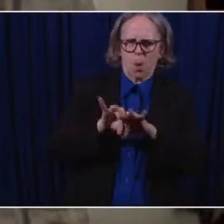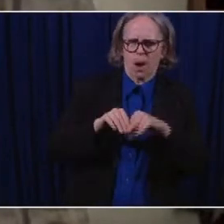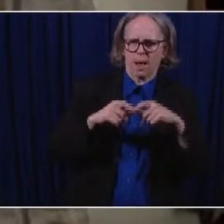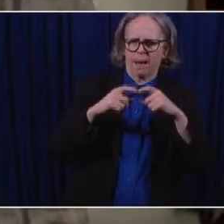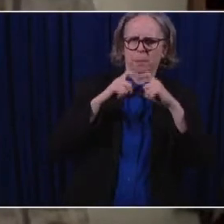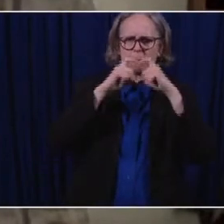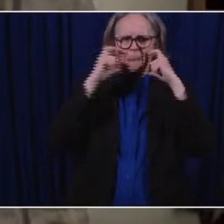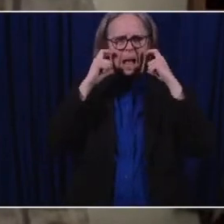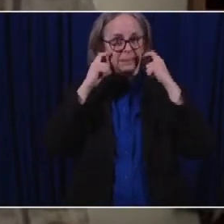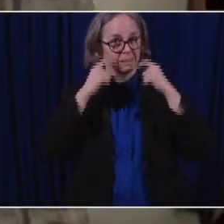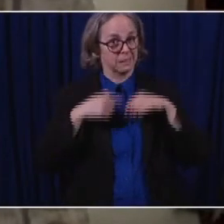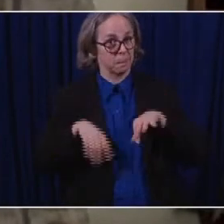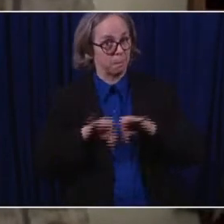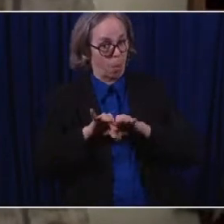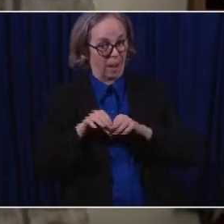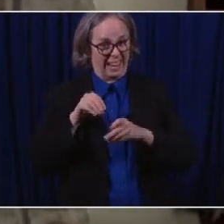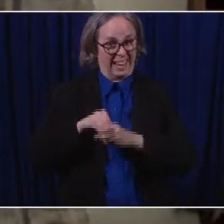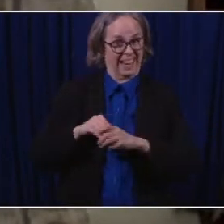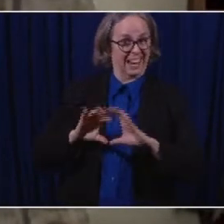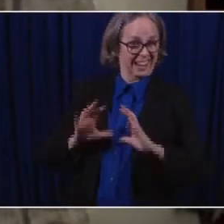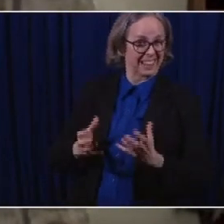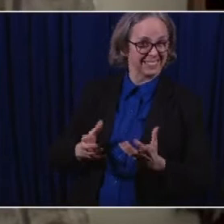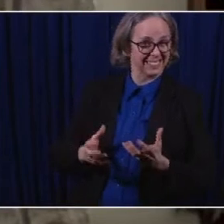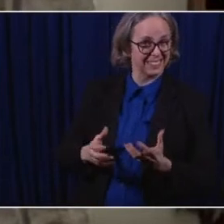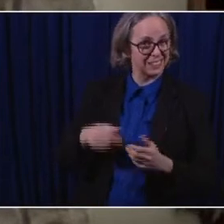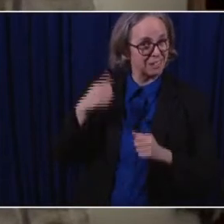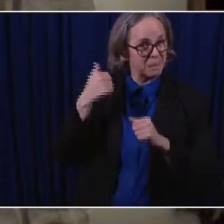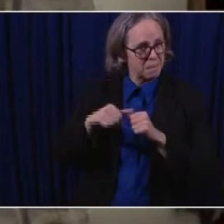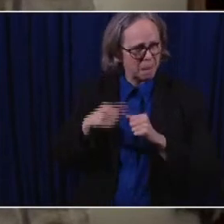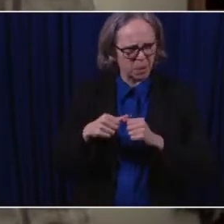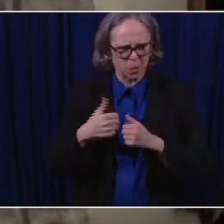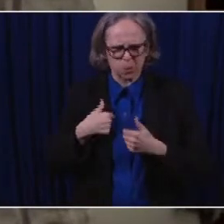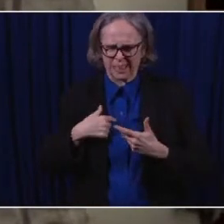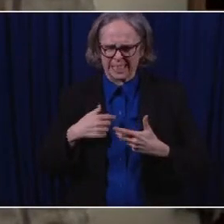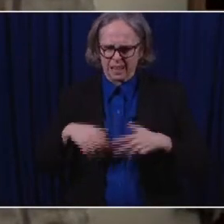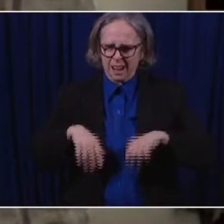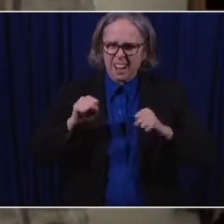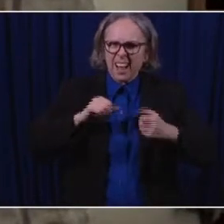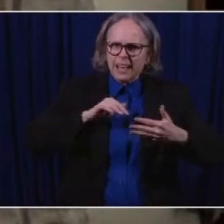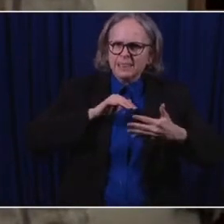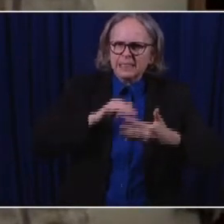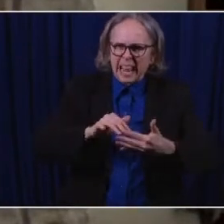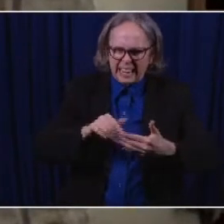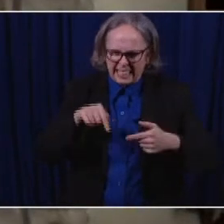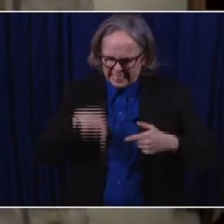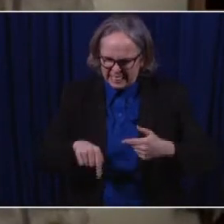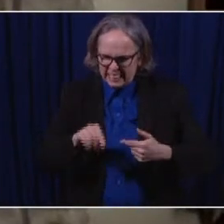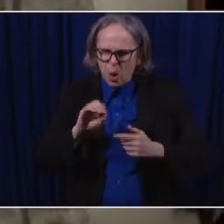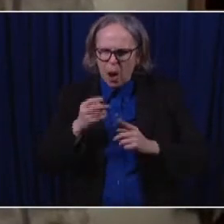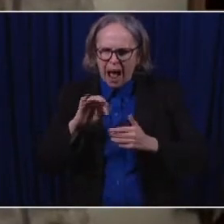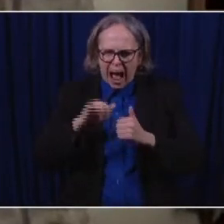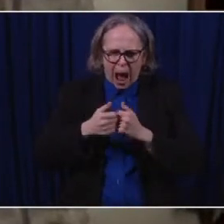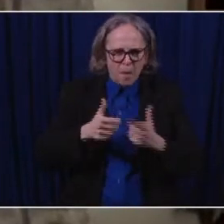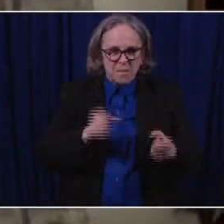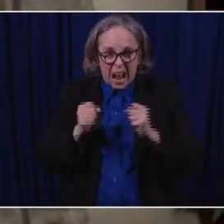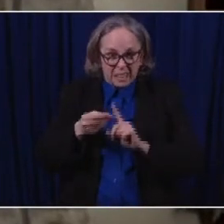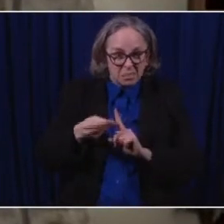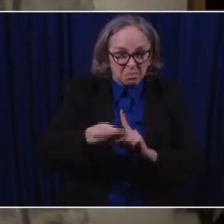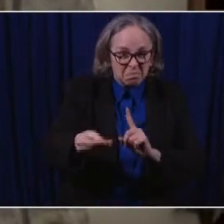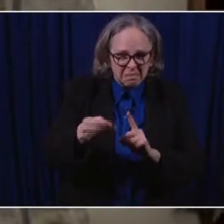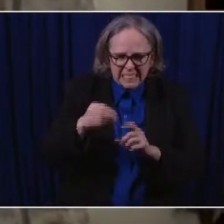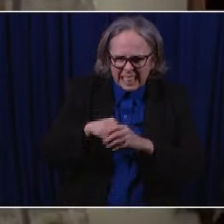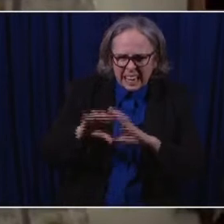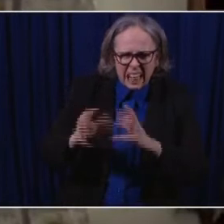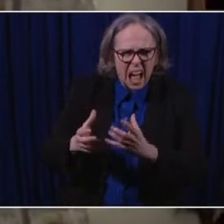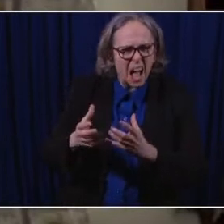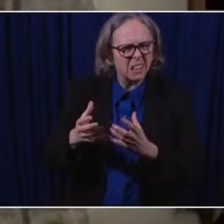but we also know it from tests that we've done in schools. And we know that there's very little spread in the classroom